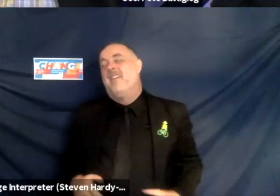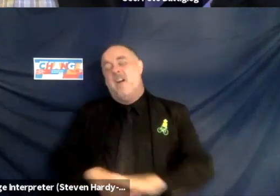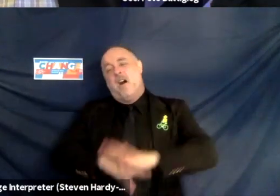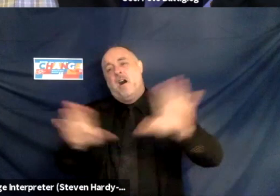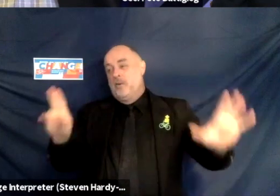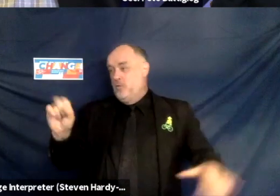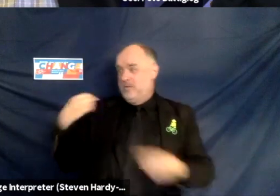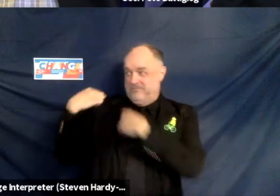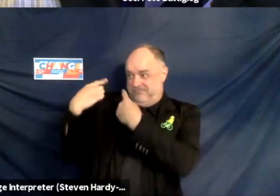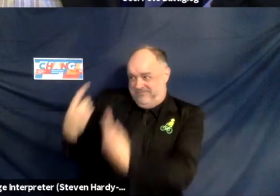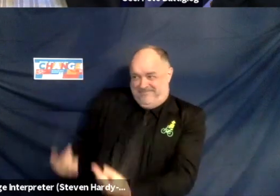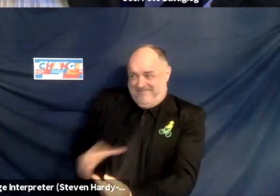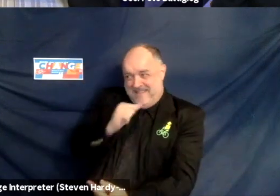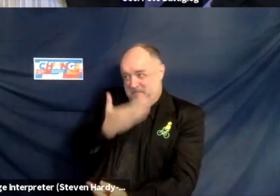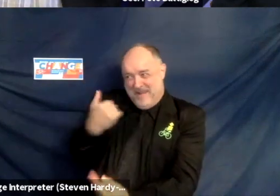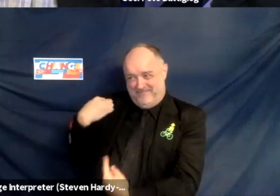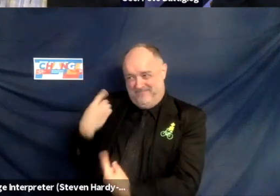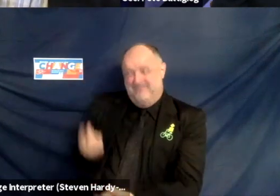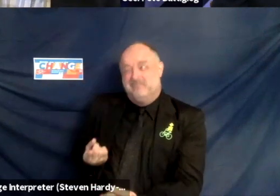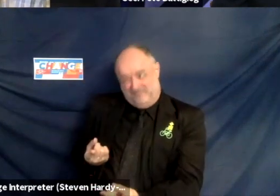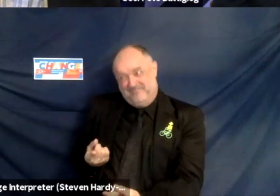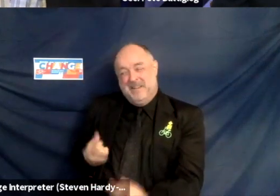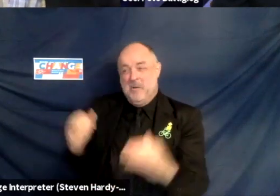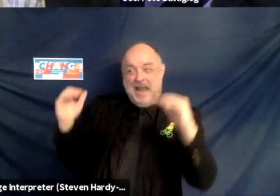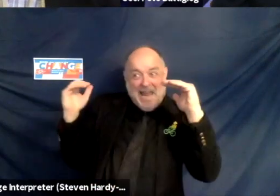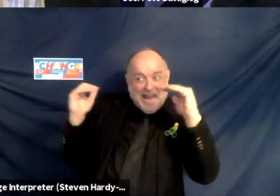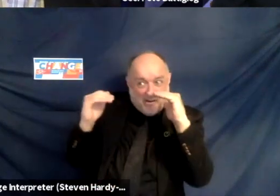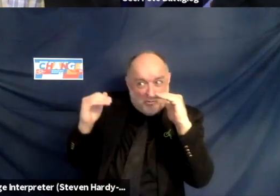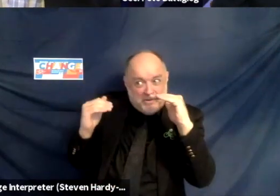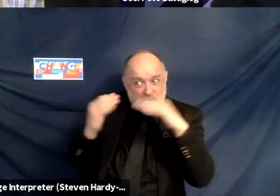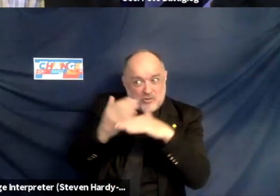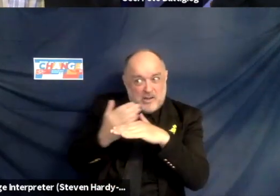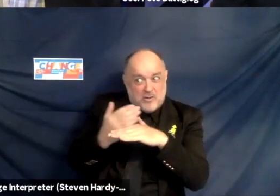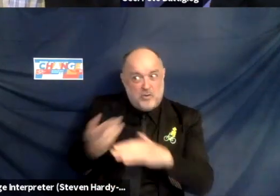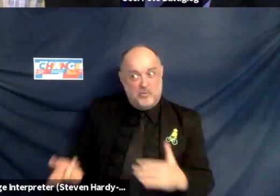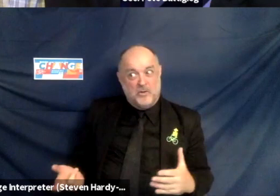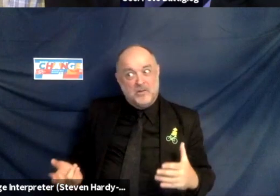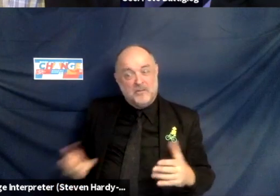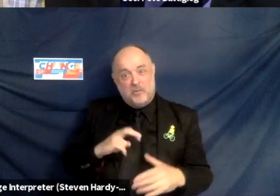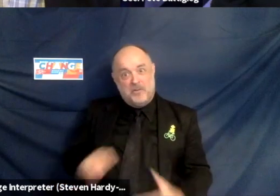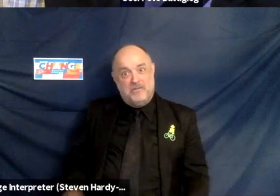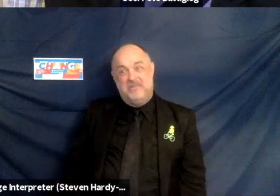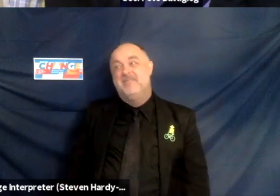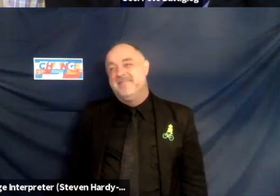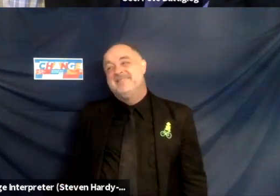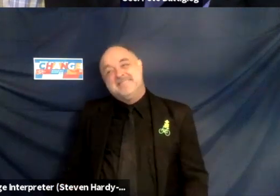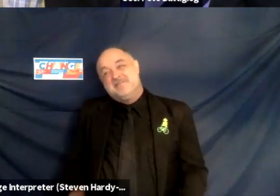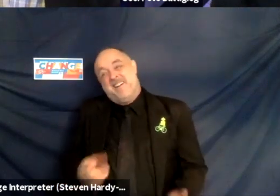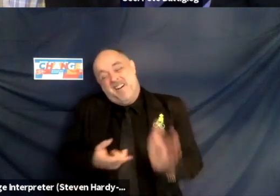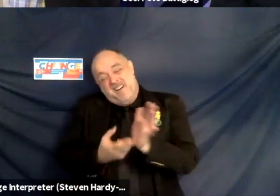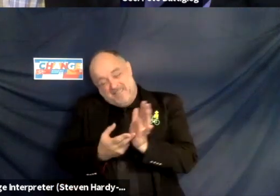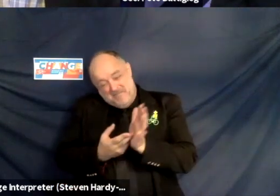record when it comes to equitably distributing resources and transportation investments. In fact, there are a lot of examples where